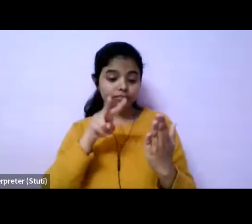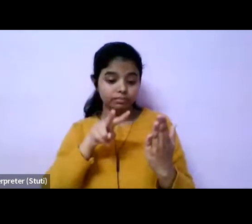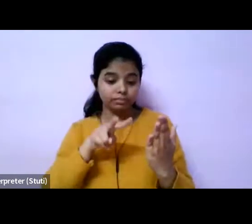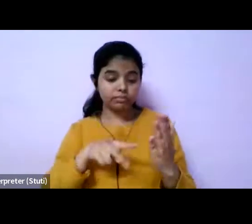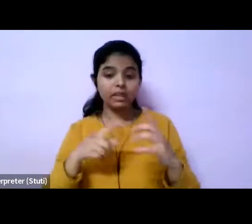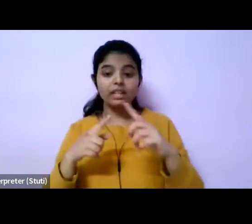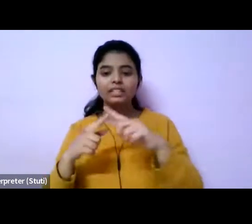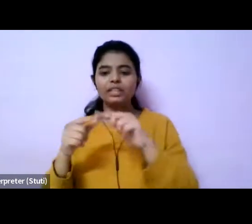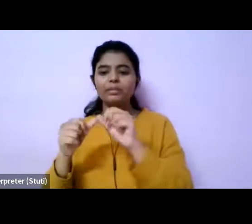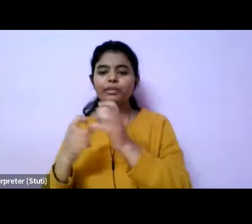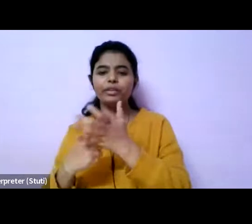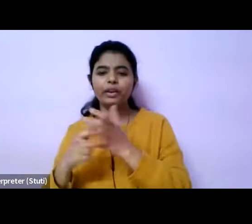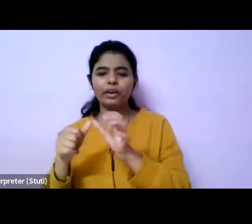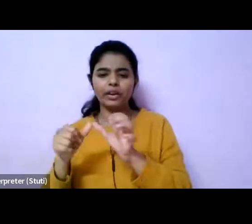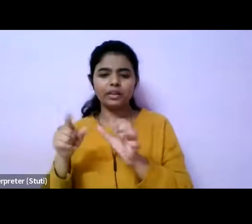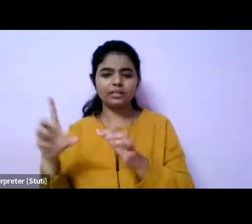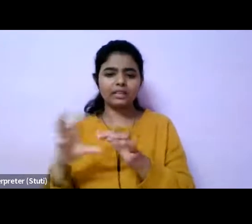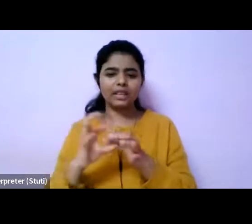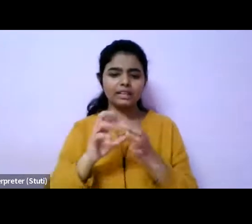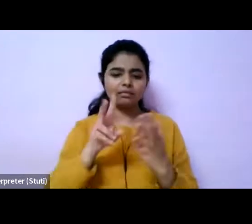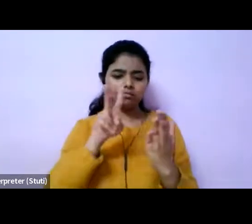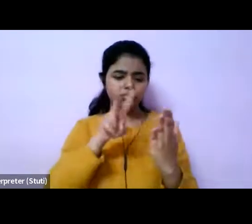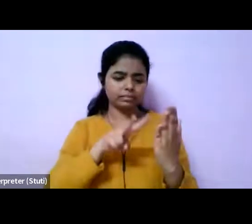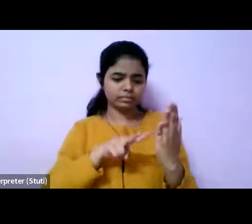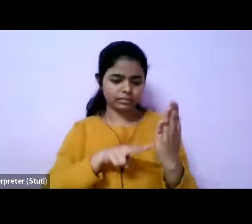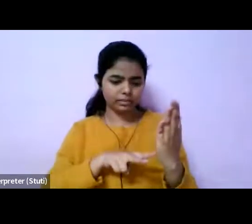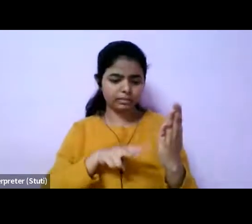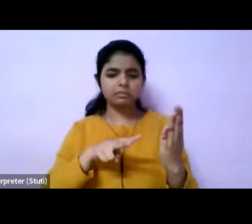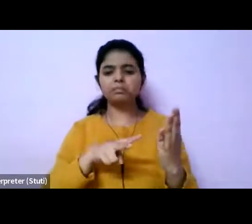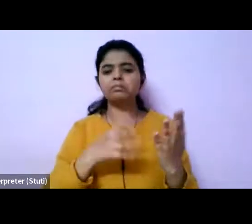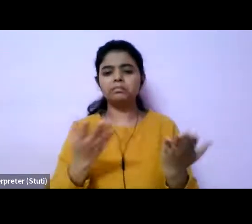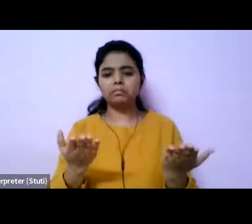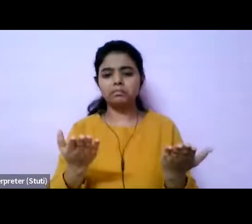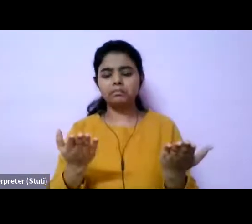which deals with the extreme